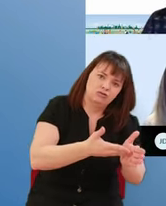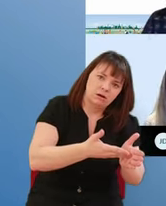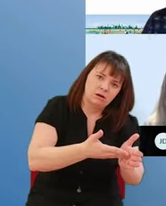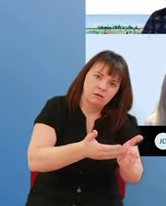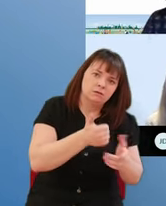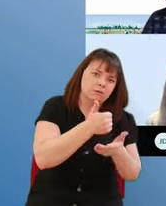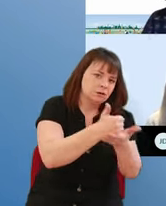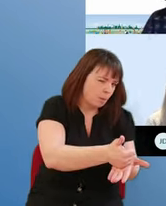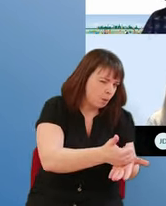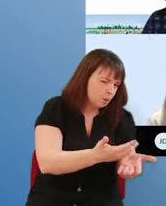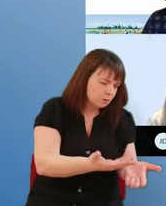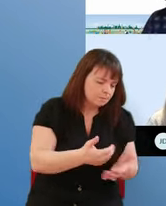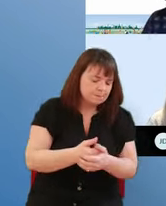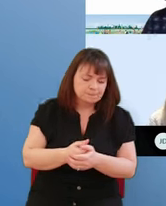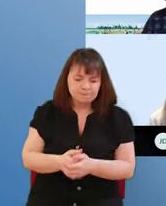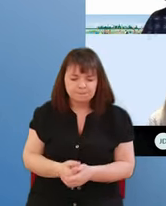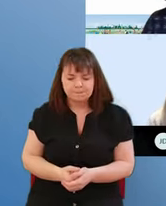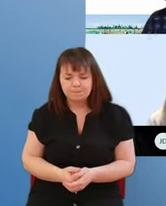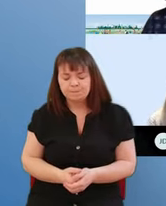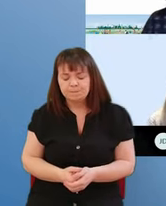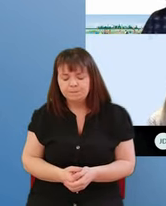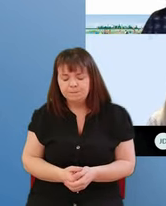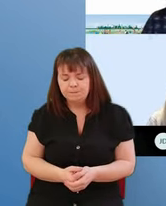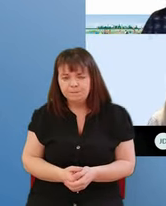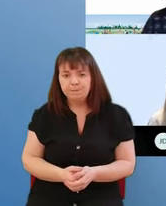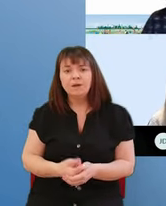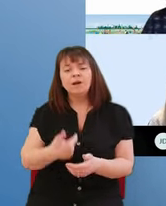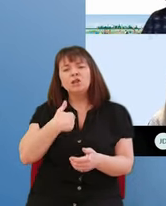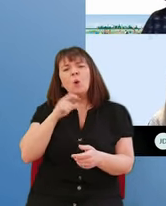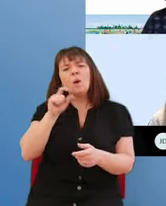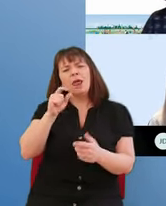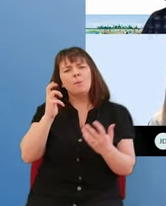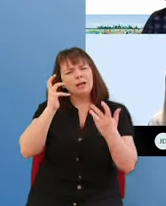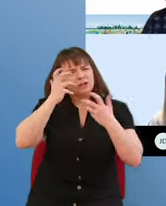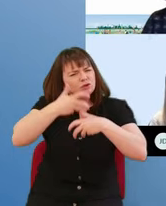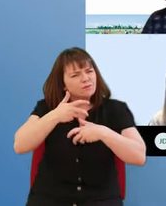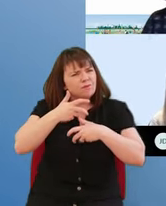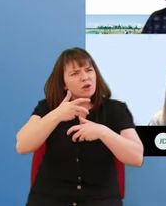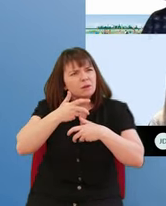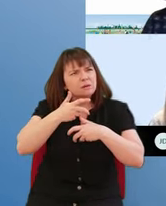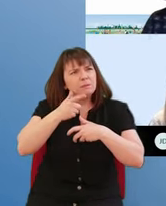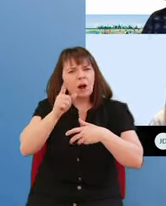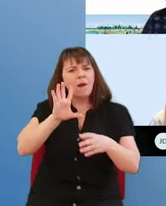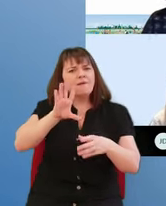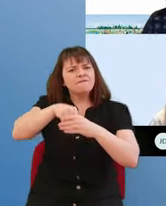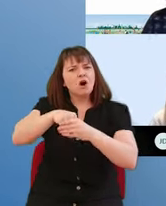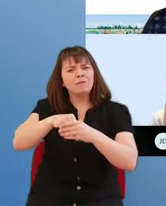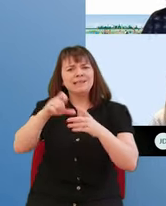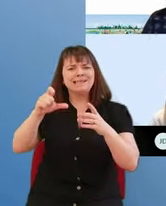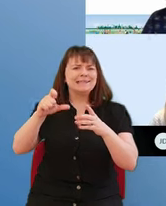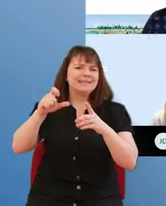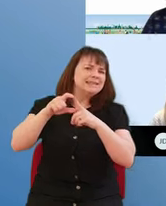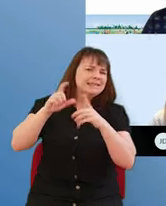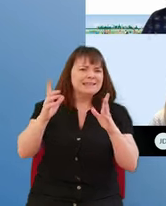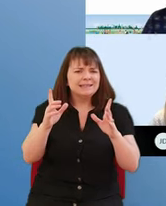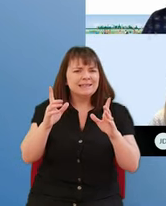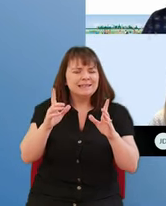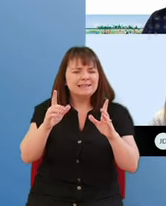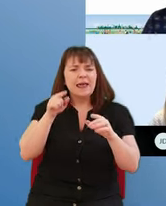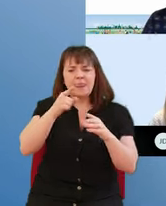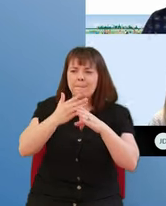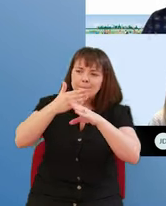of a CD. They're exceedingly busy. They have got 101 requests for their time at the moment. And so it's